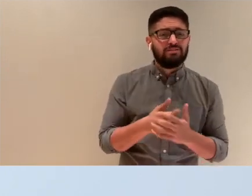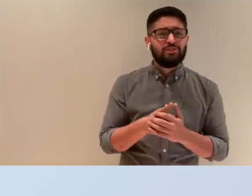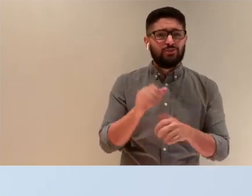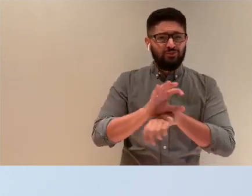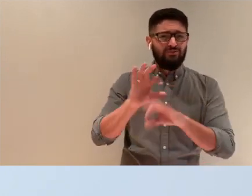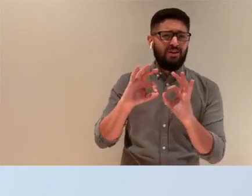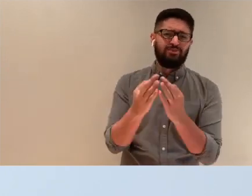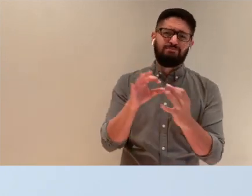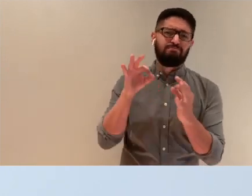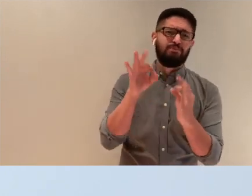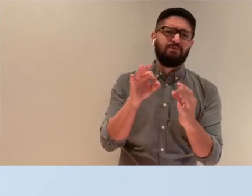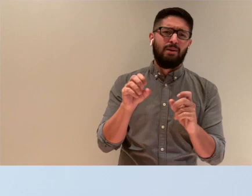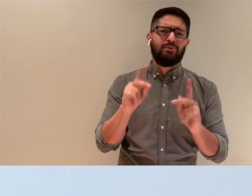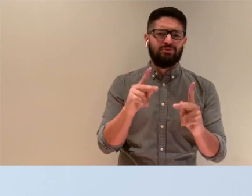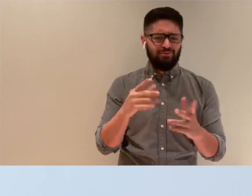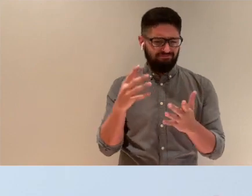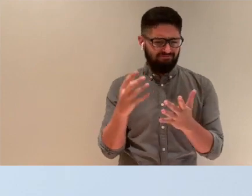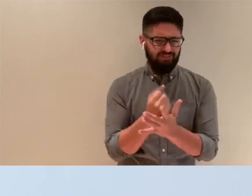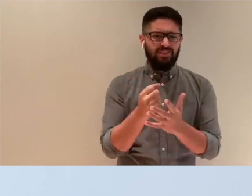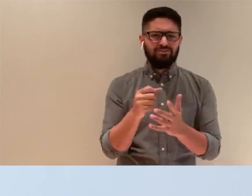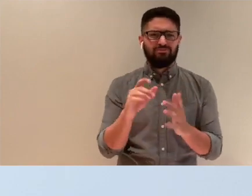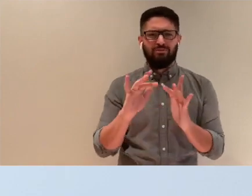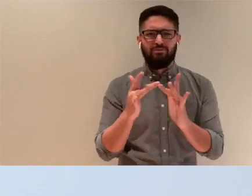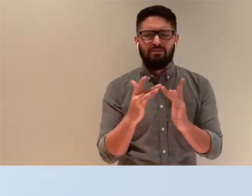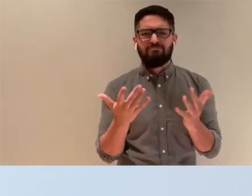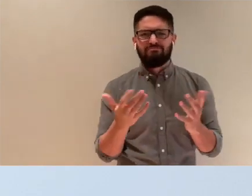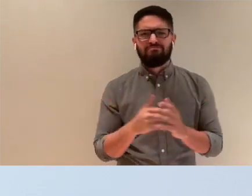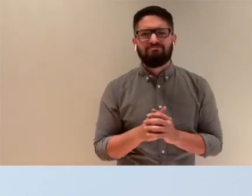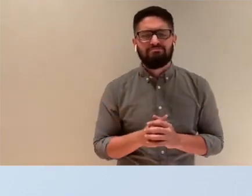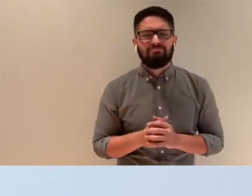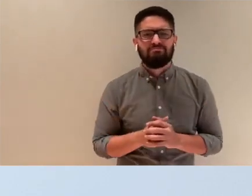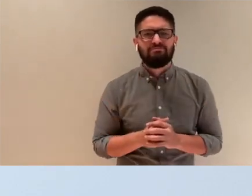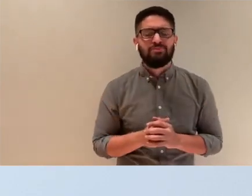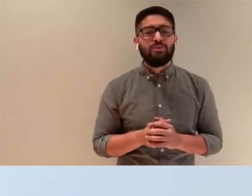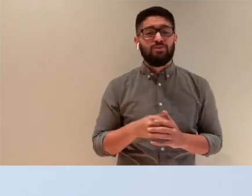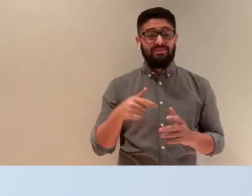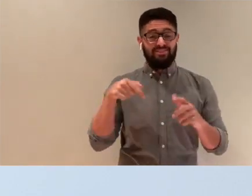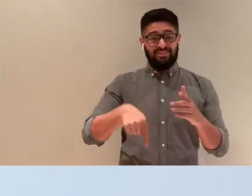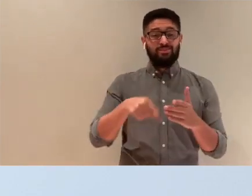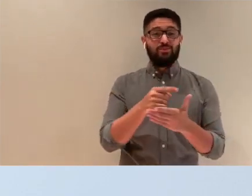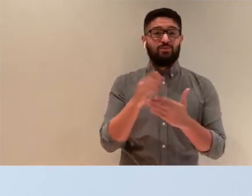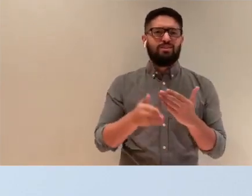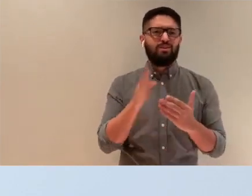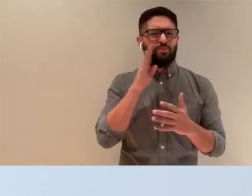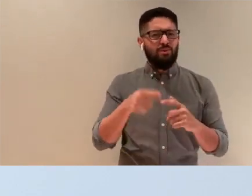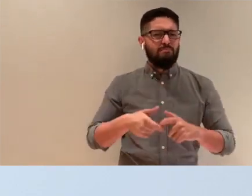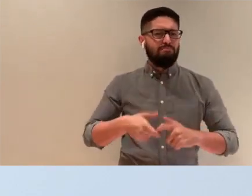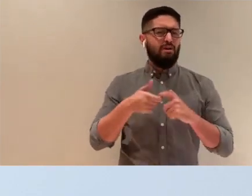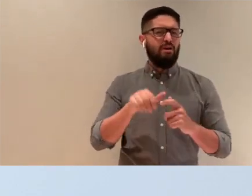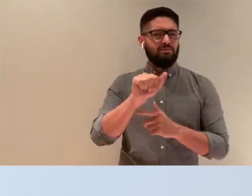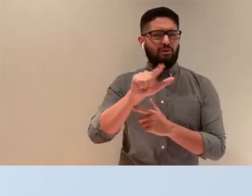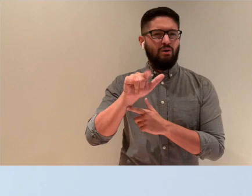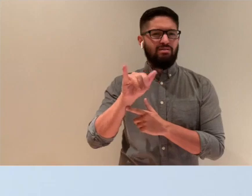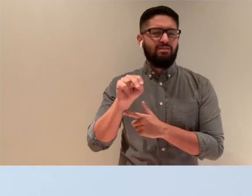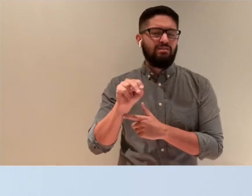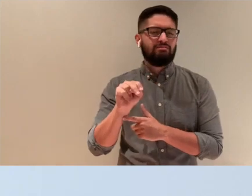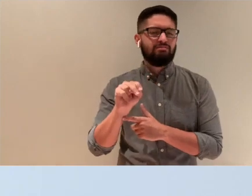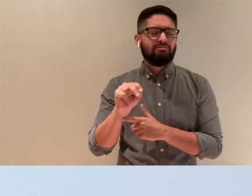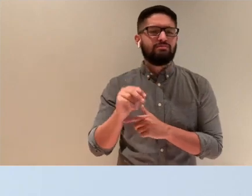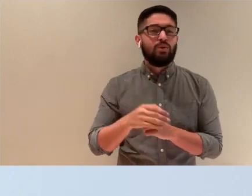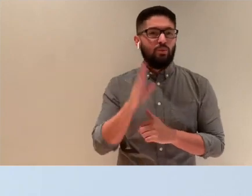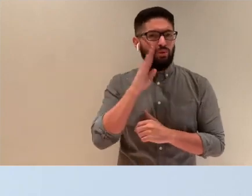So this is a perfect opportunity for us to leverage this incredible tool. Well, this weekend we're going to hit a pause on our All-In series, and you're going to